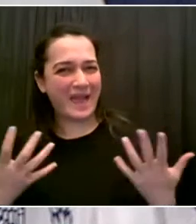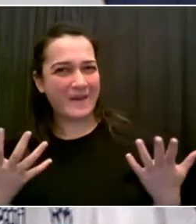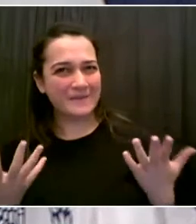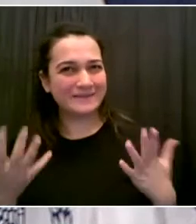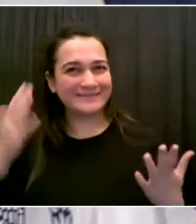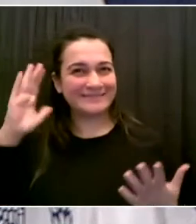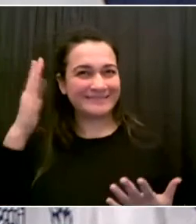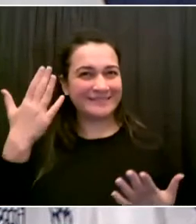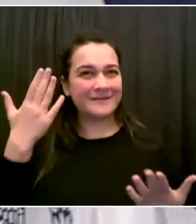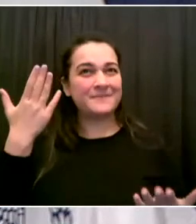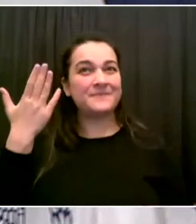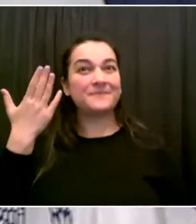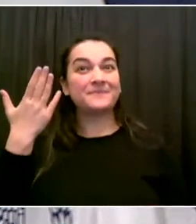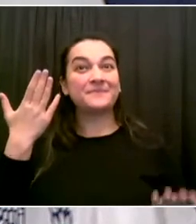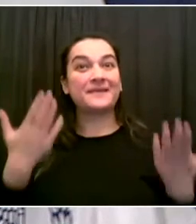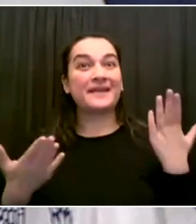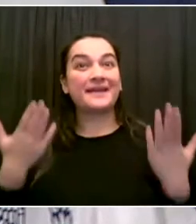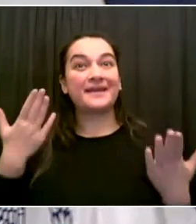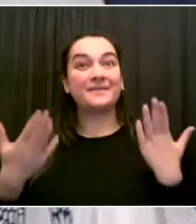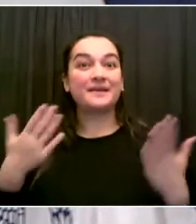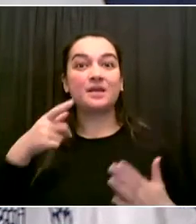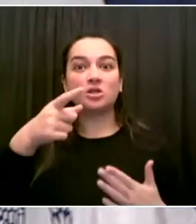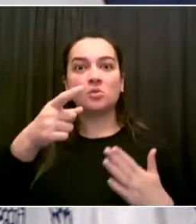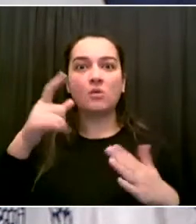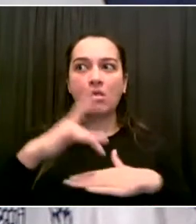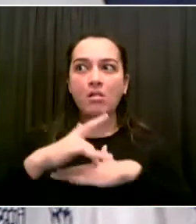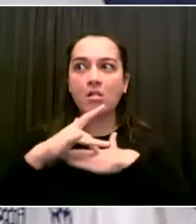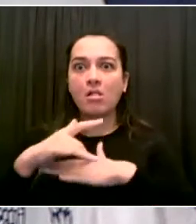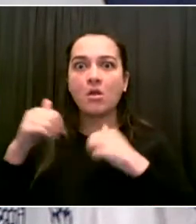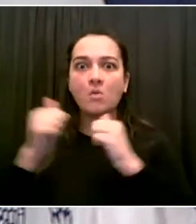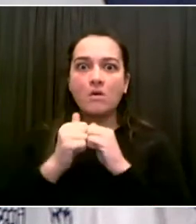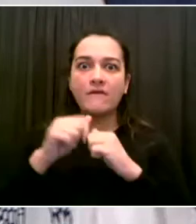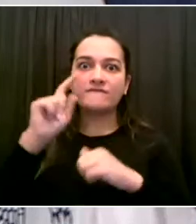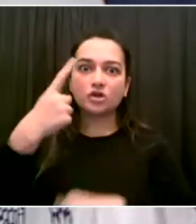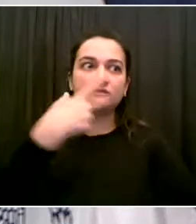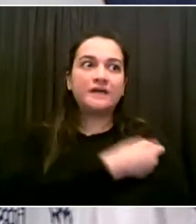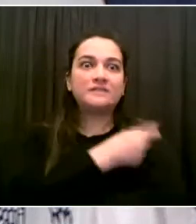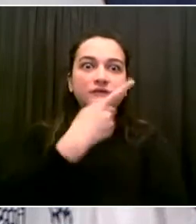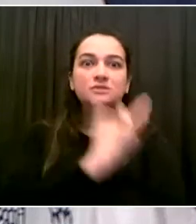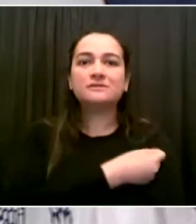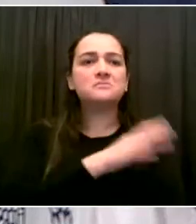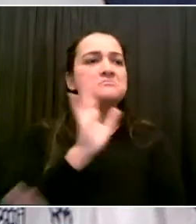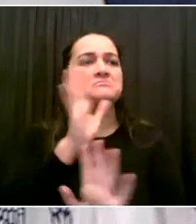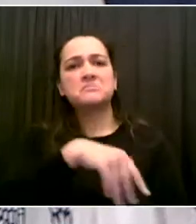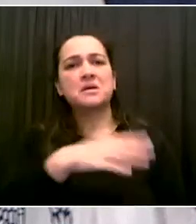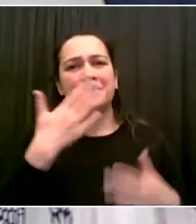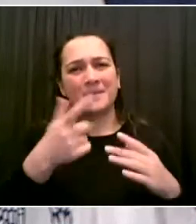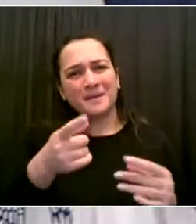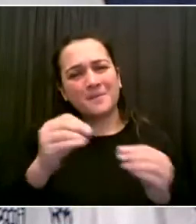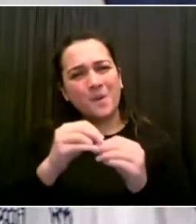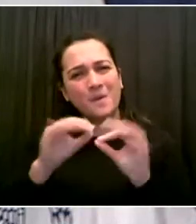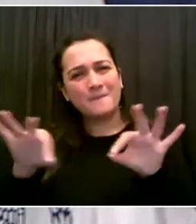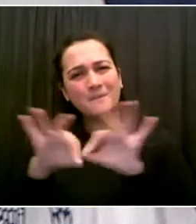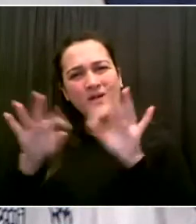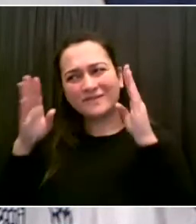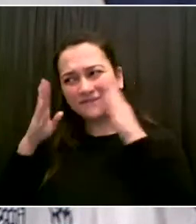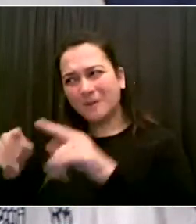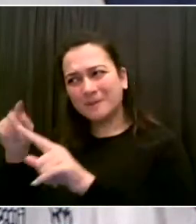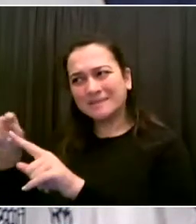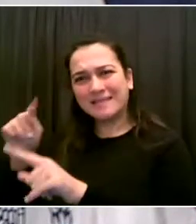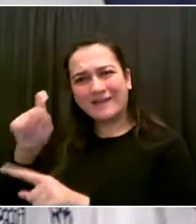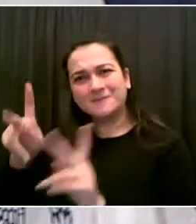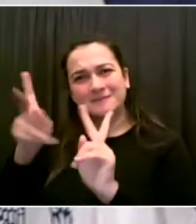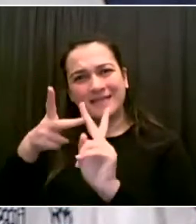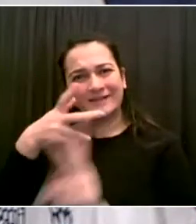Bob. This is something actually I spoke with our healthcare leadership about this weekend. before we knew this, because we obviously knew we